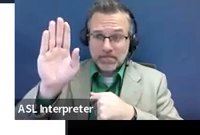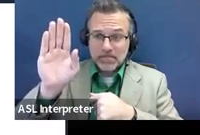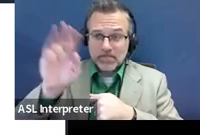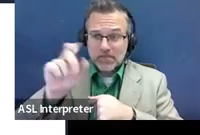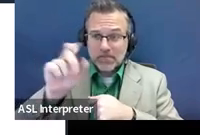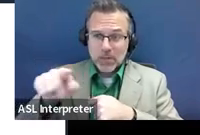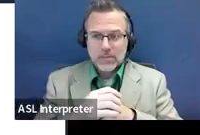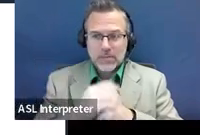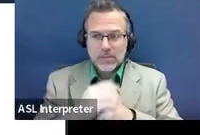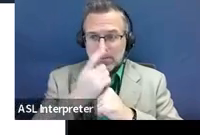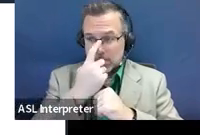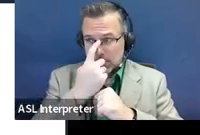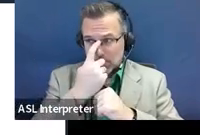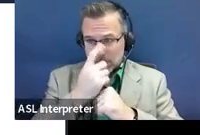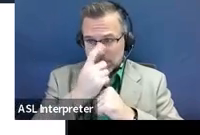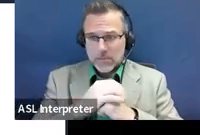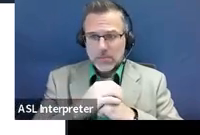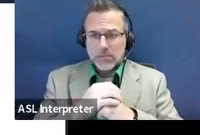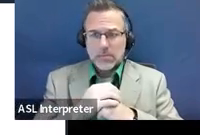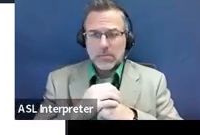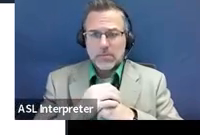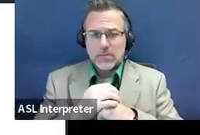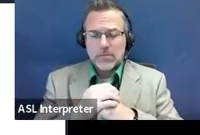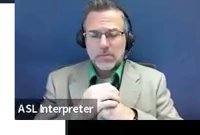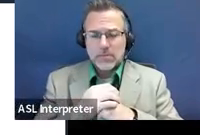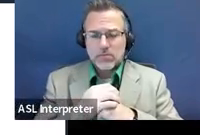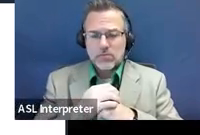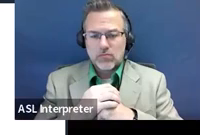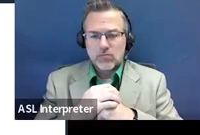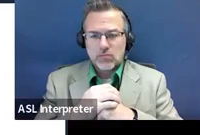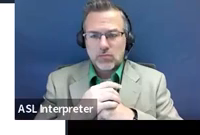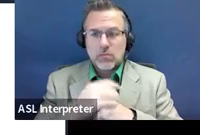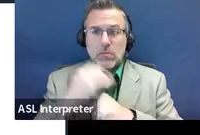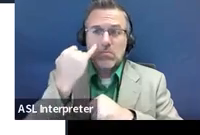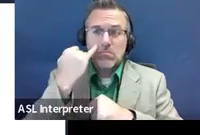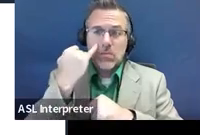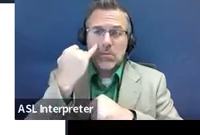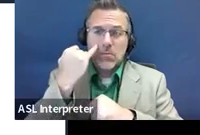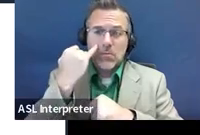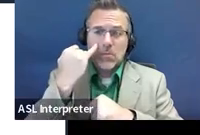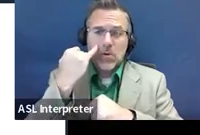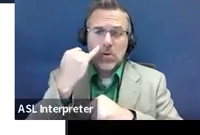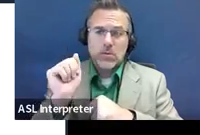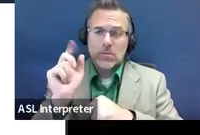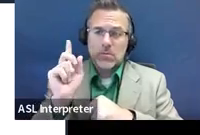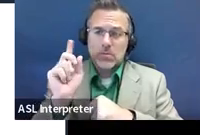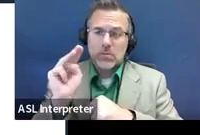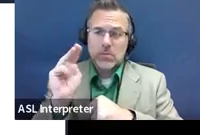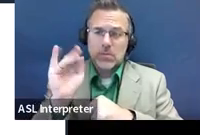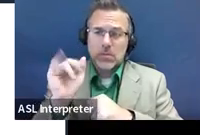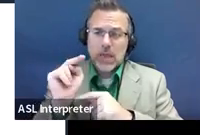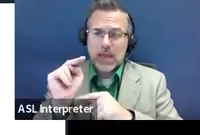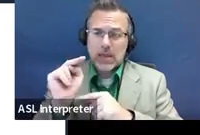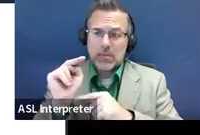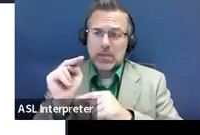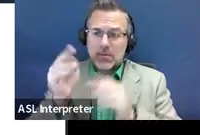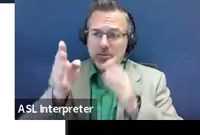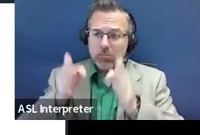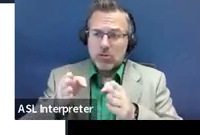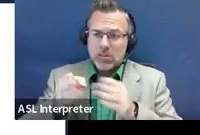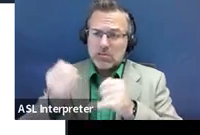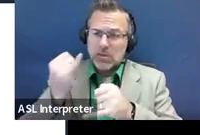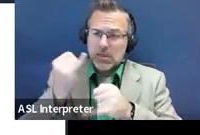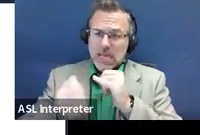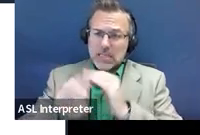wondering if a, say, an admin at the last minute decides to switch with a